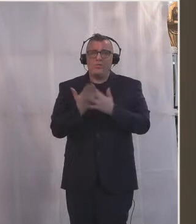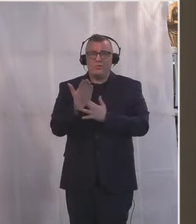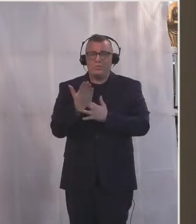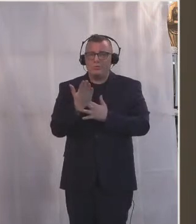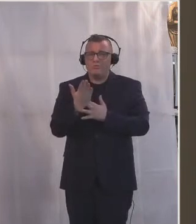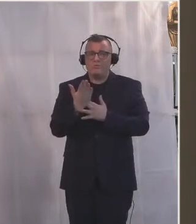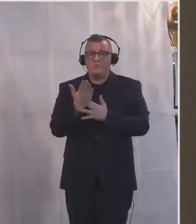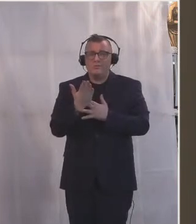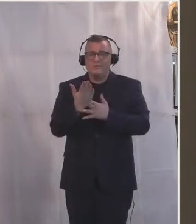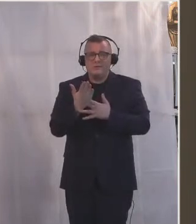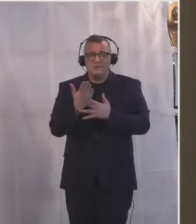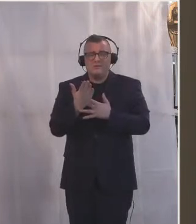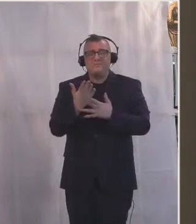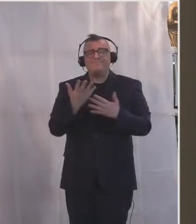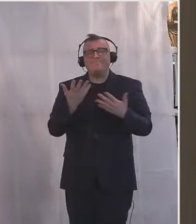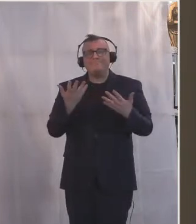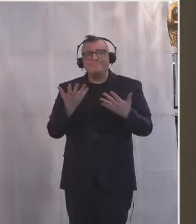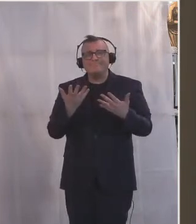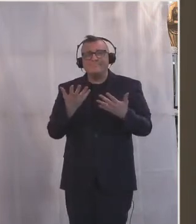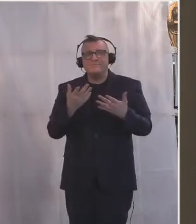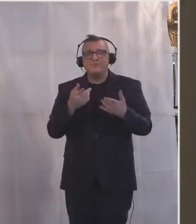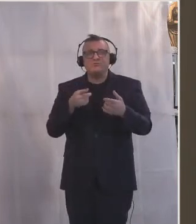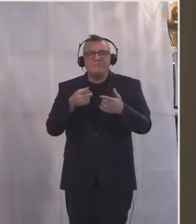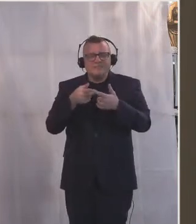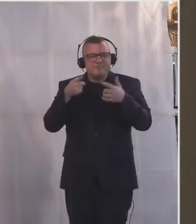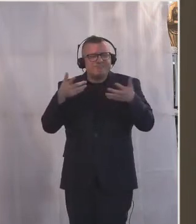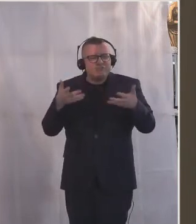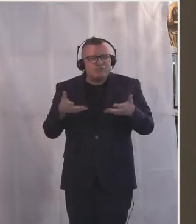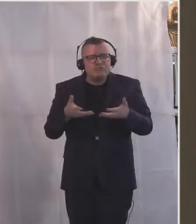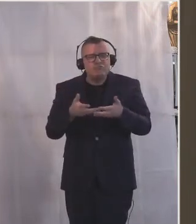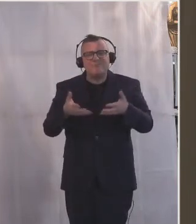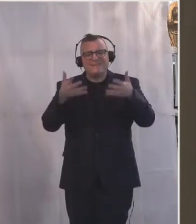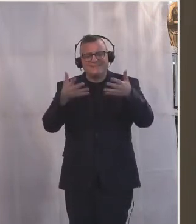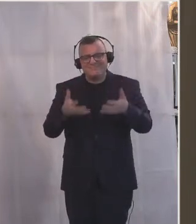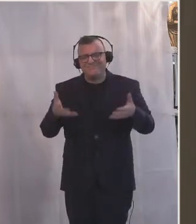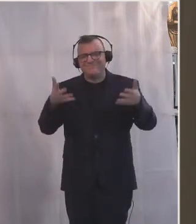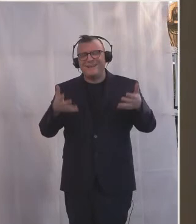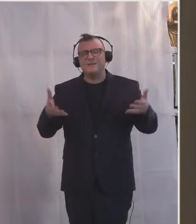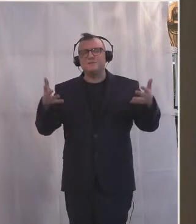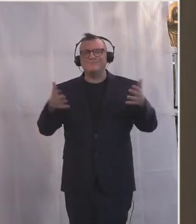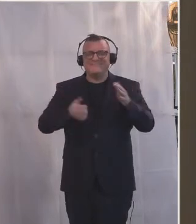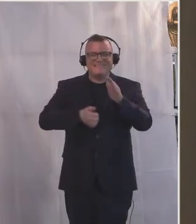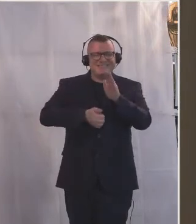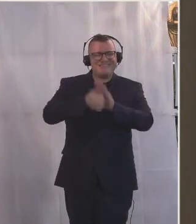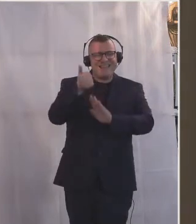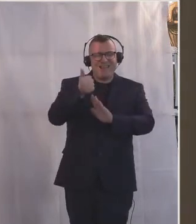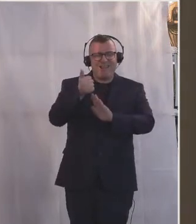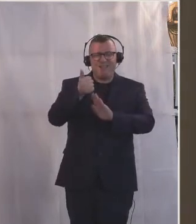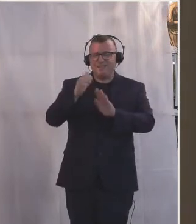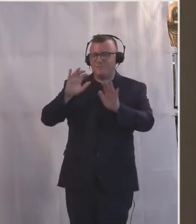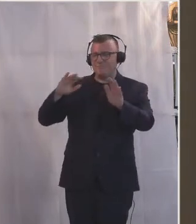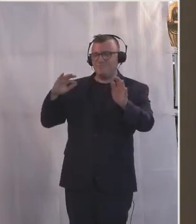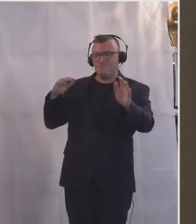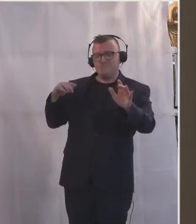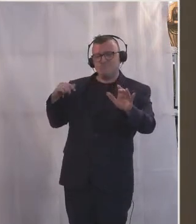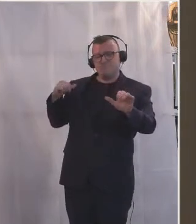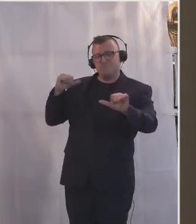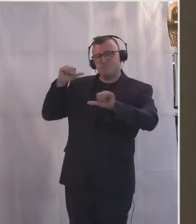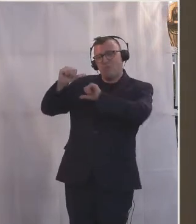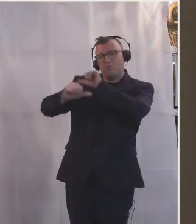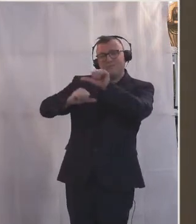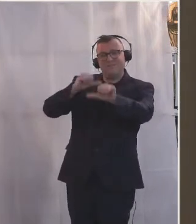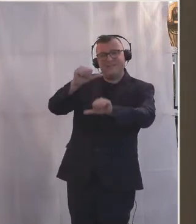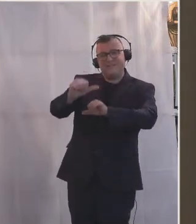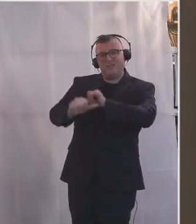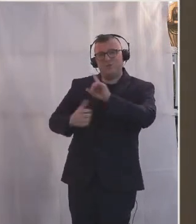be able to fulfill, to be able to build a skills pipeline that's going to be able to get us where we need to